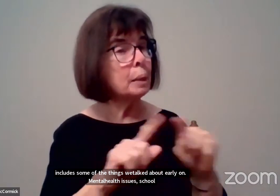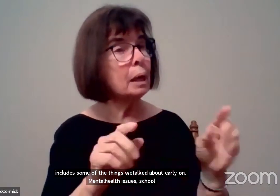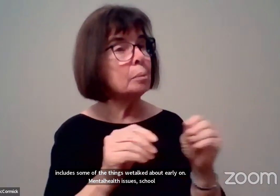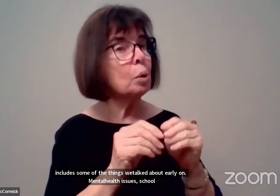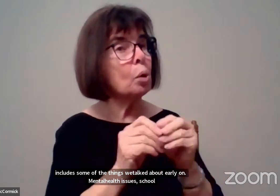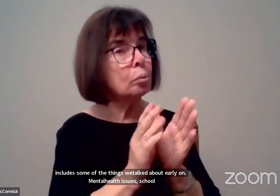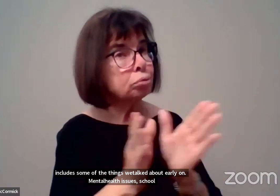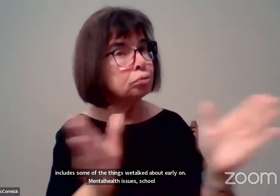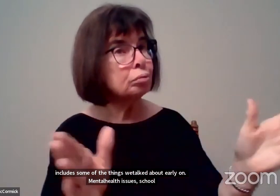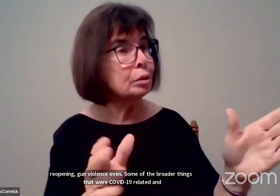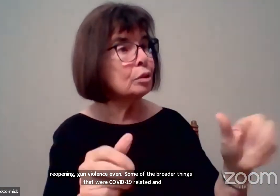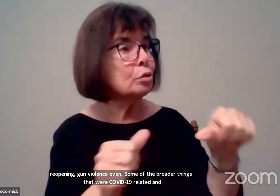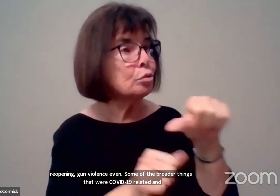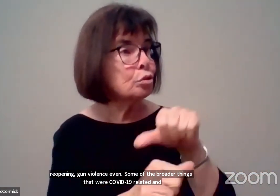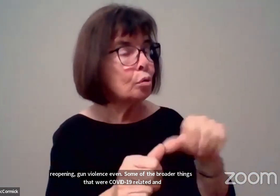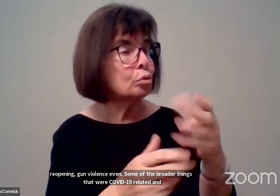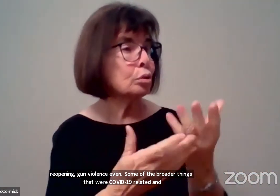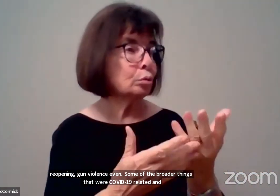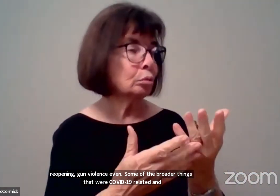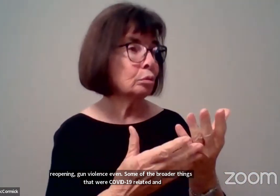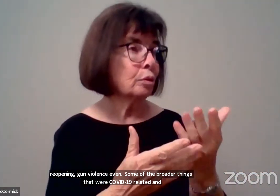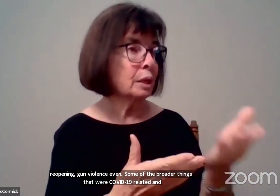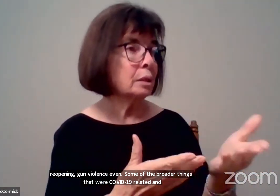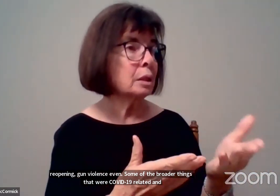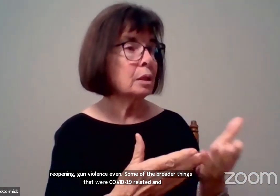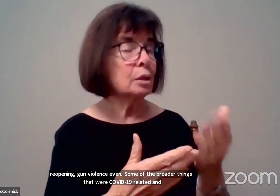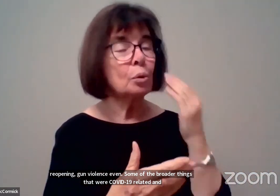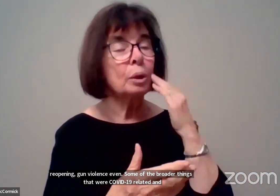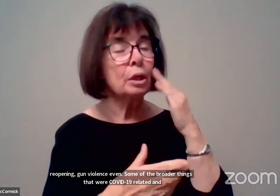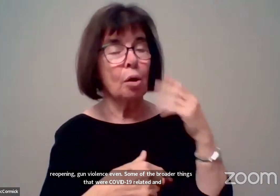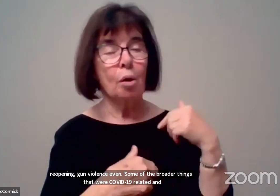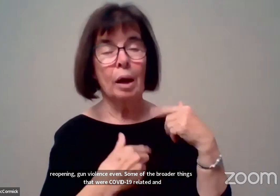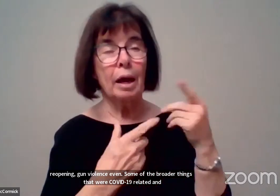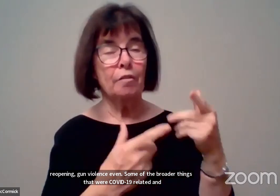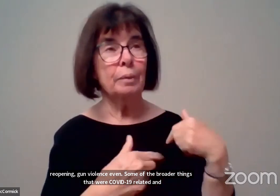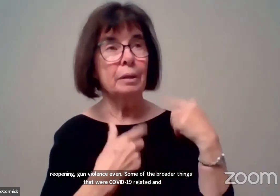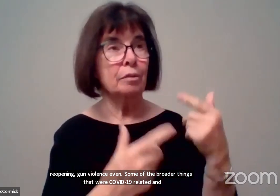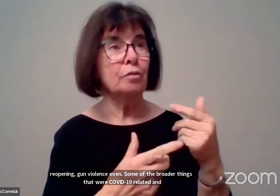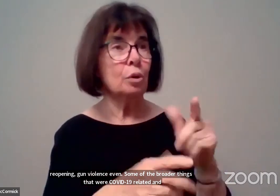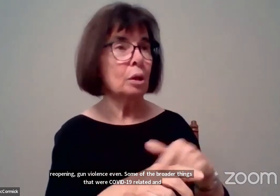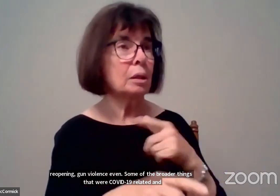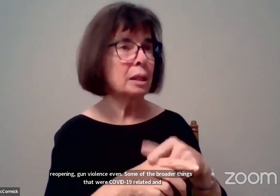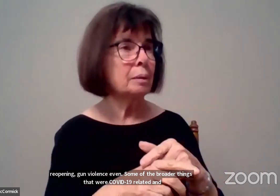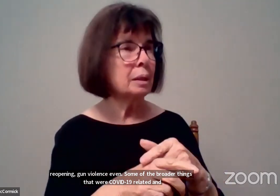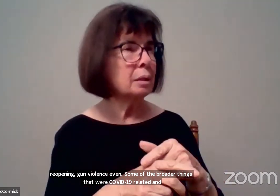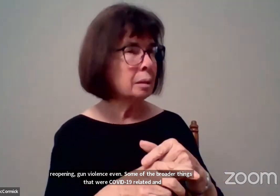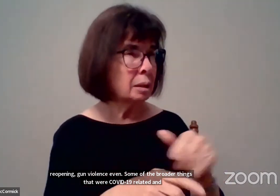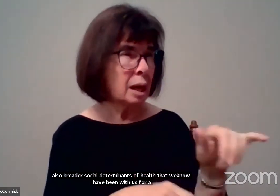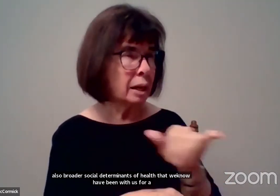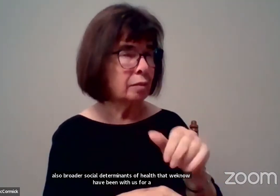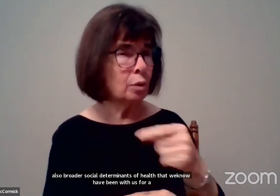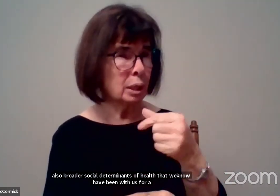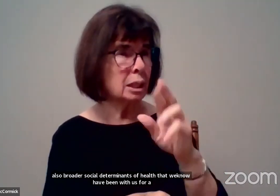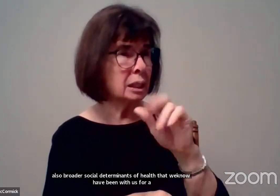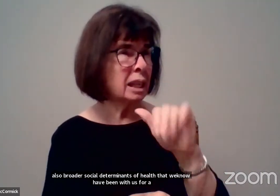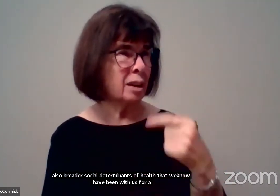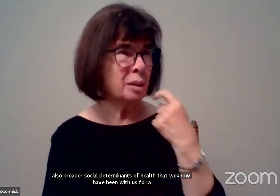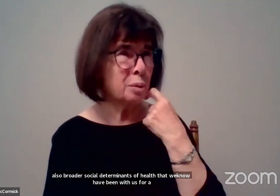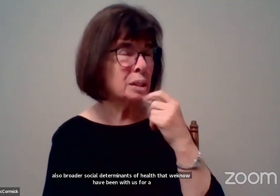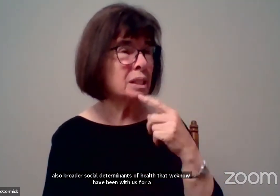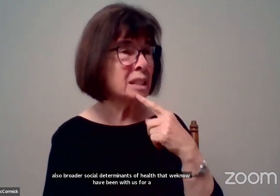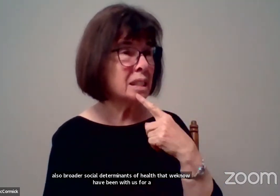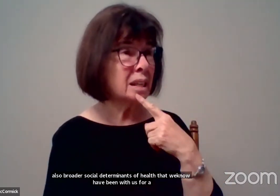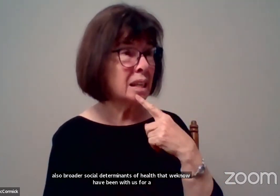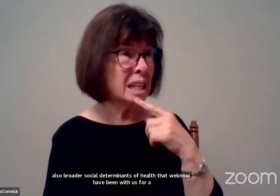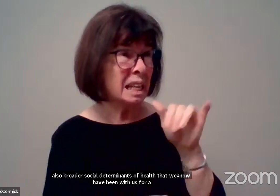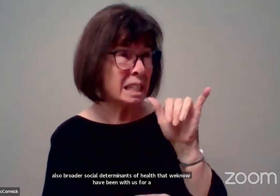determinants of health that we know have been with us for a long time. Kind of what Gary talked about. Is that another rephrase